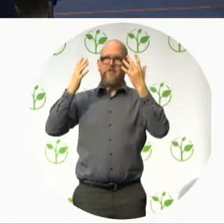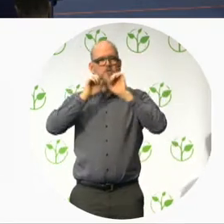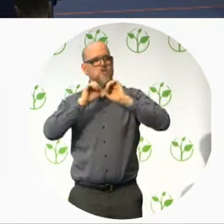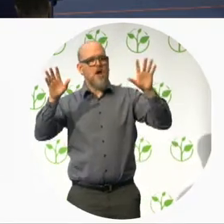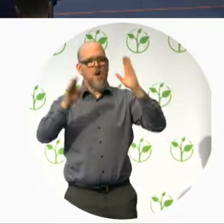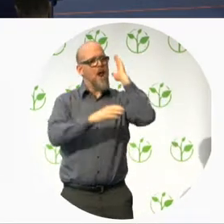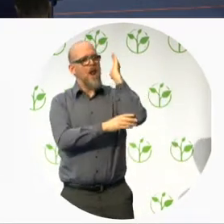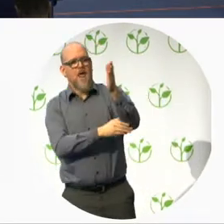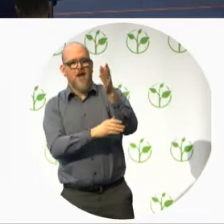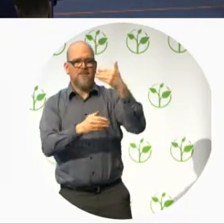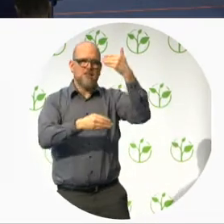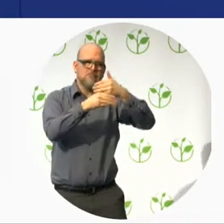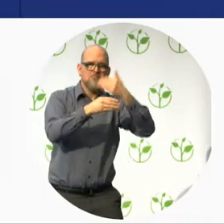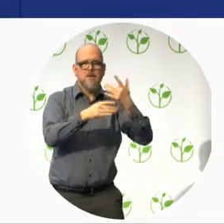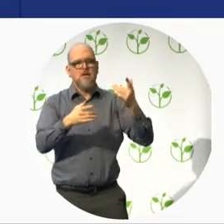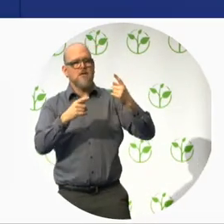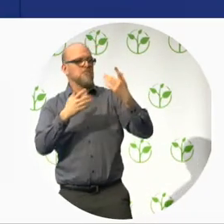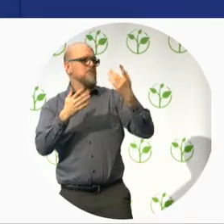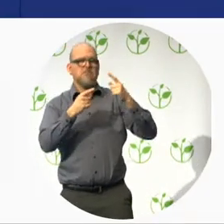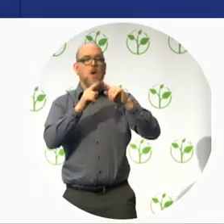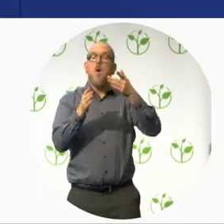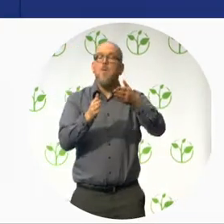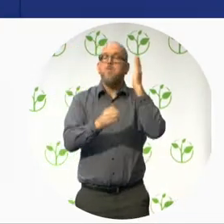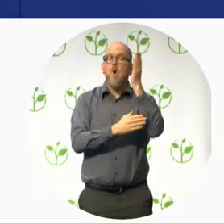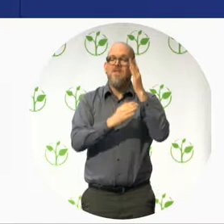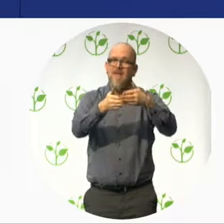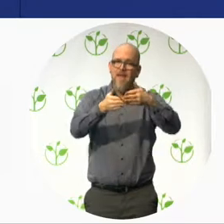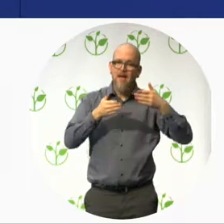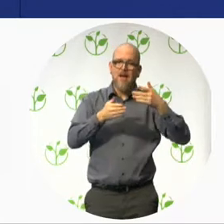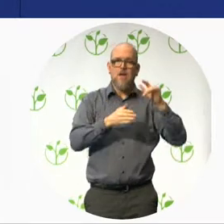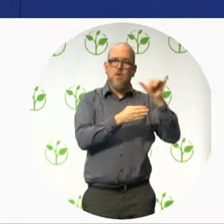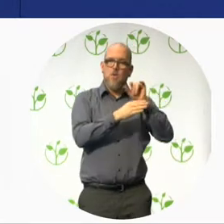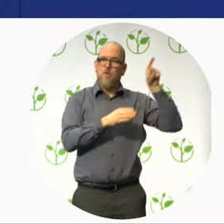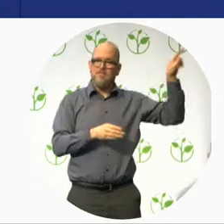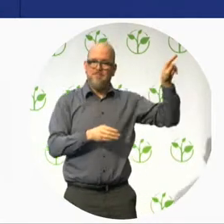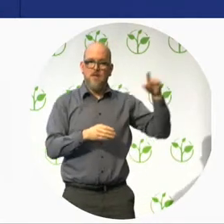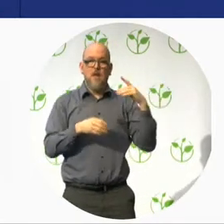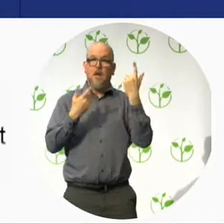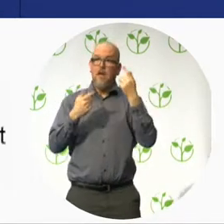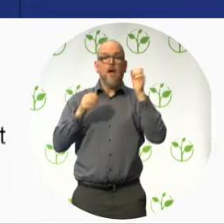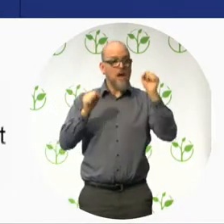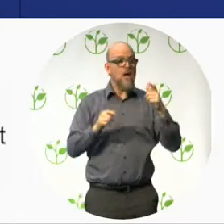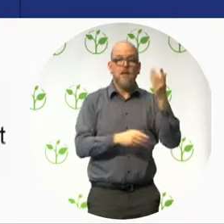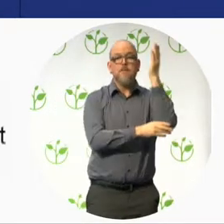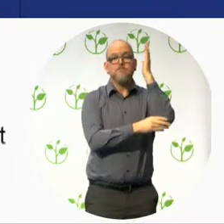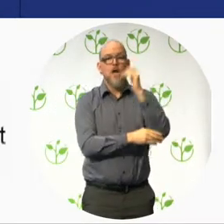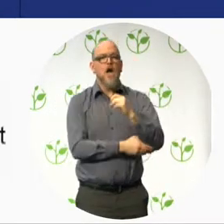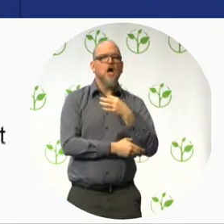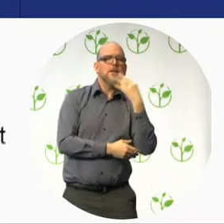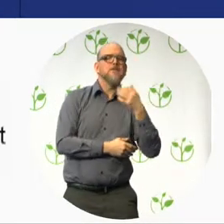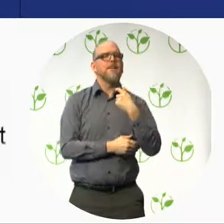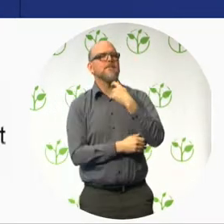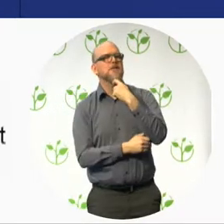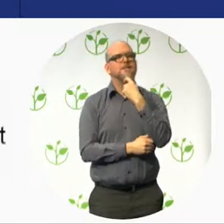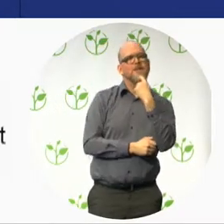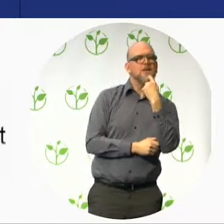next stage is open speech and speech that's not pre-scripted, which should be ready in the beginning of next year. So we're not currently supporting here. We